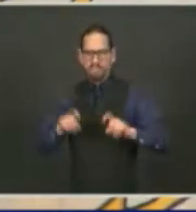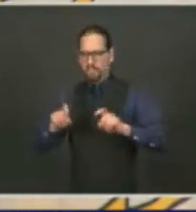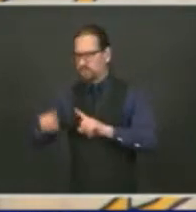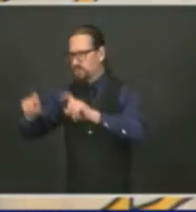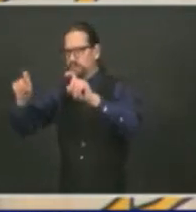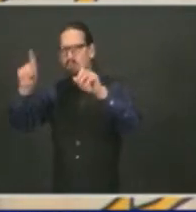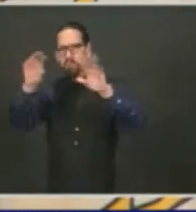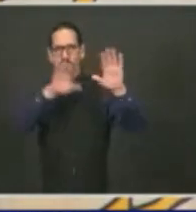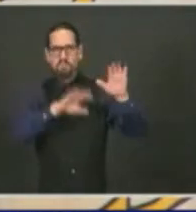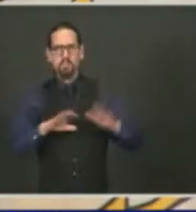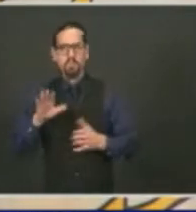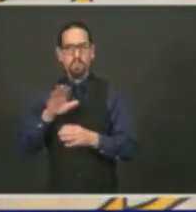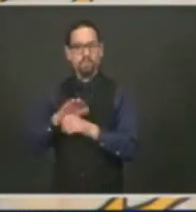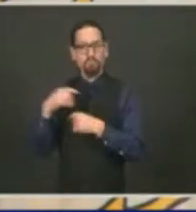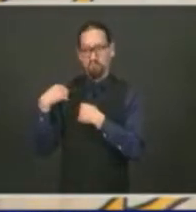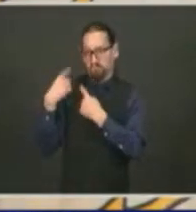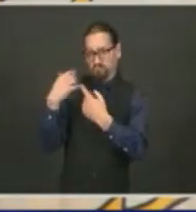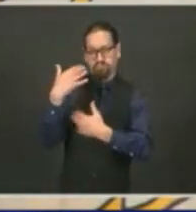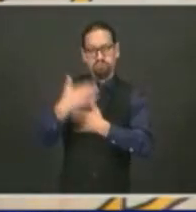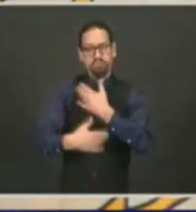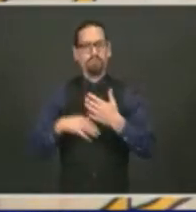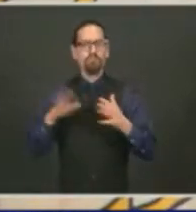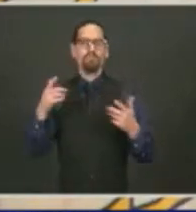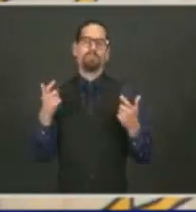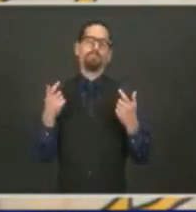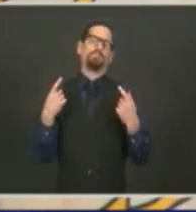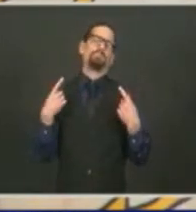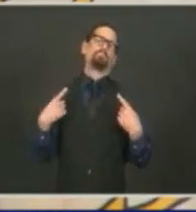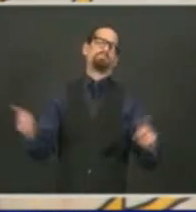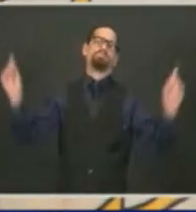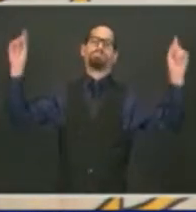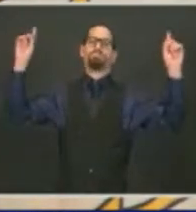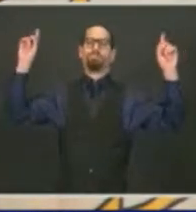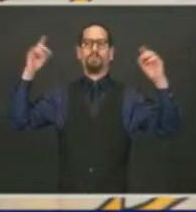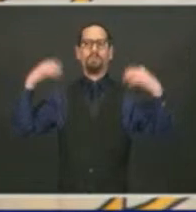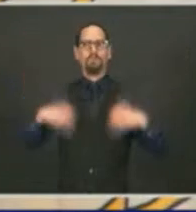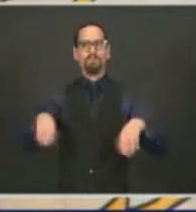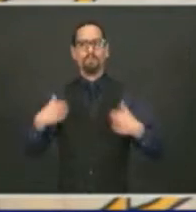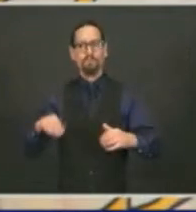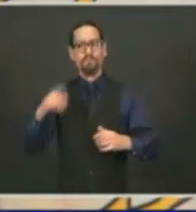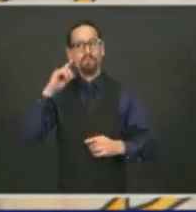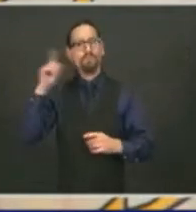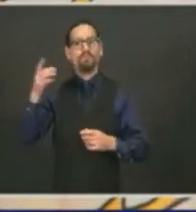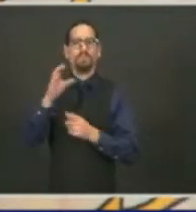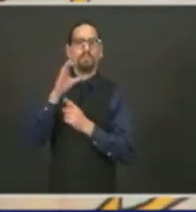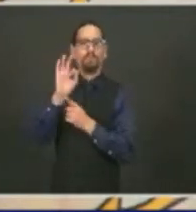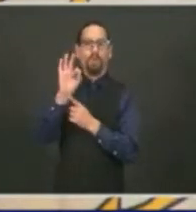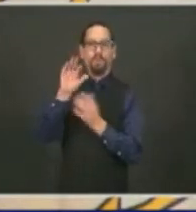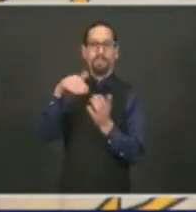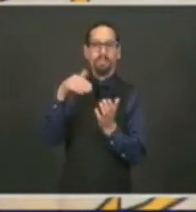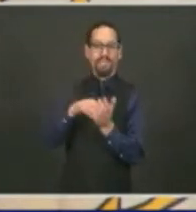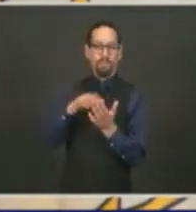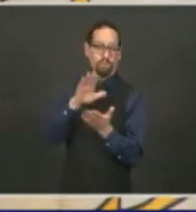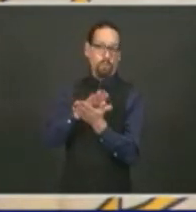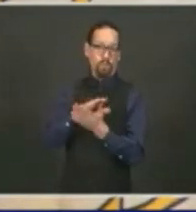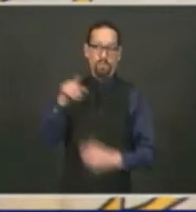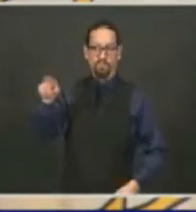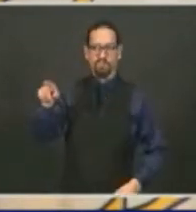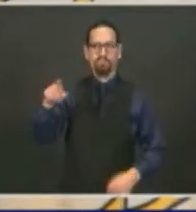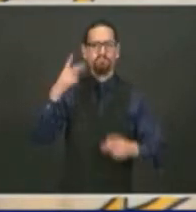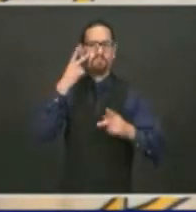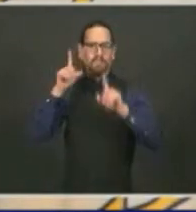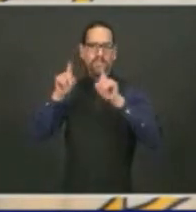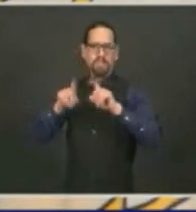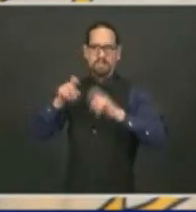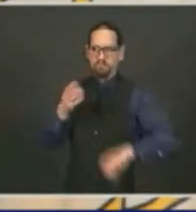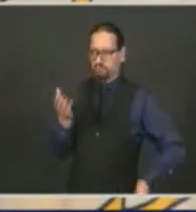so far, it's been a huge success. Central Falls was the first community to launch the pilot. They've seen a